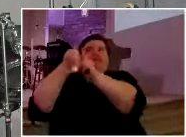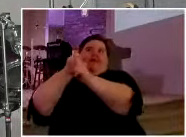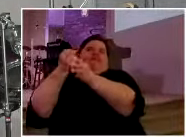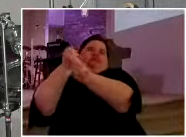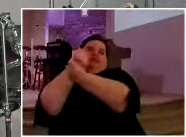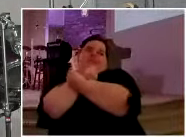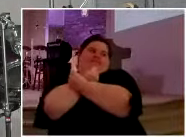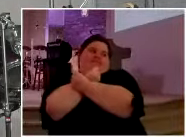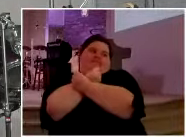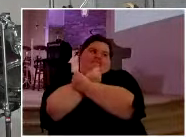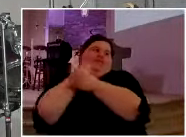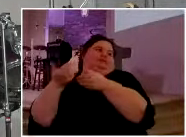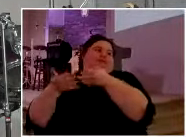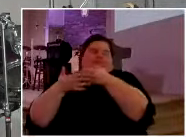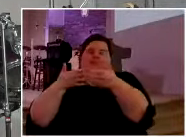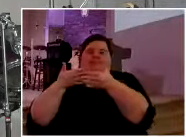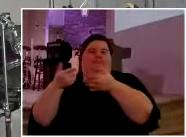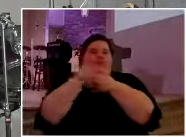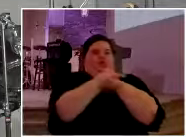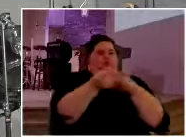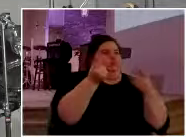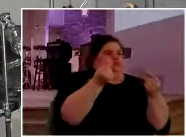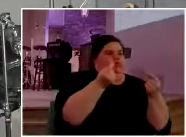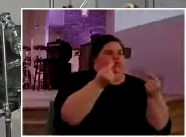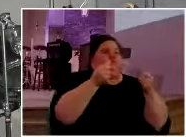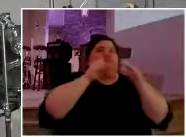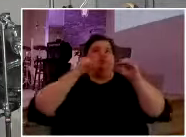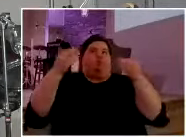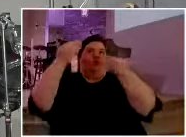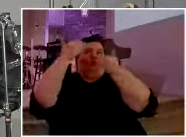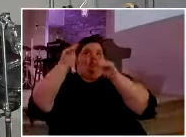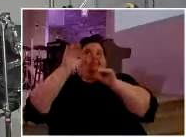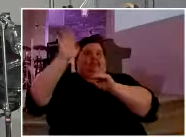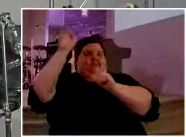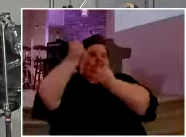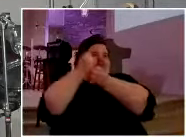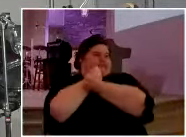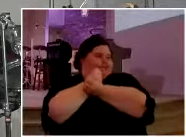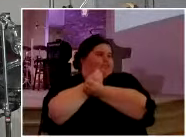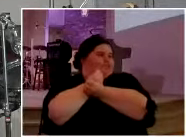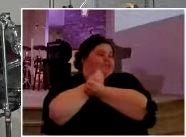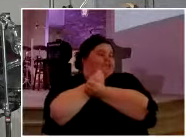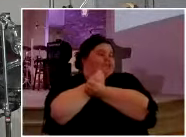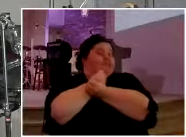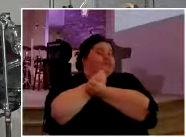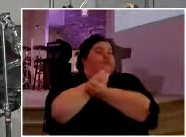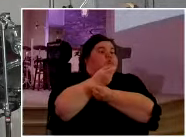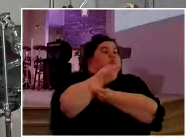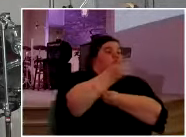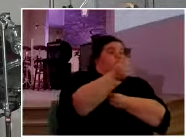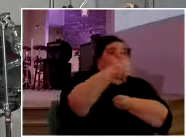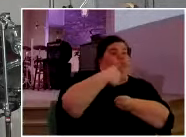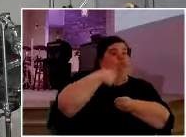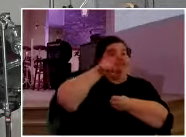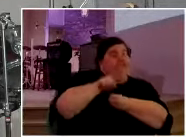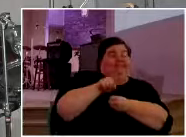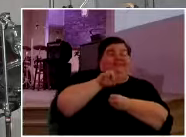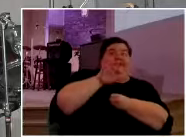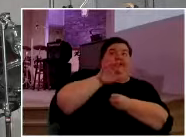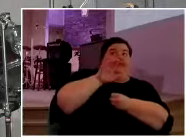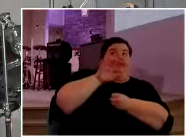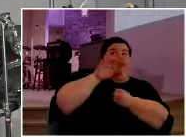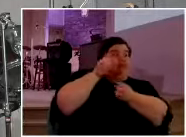His love is unconditional. And because you and I needed that love, he took our place